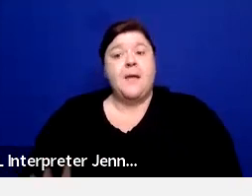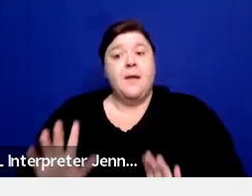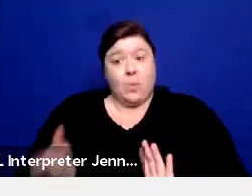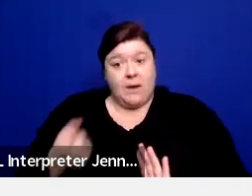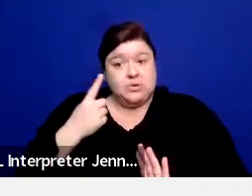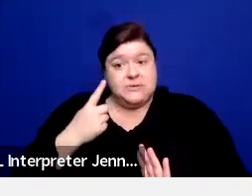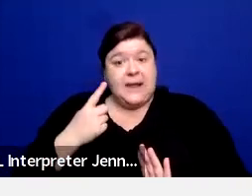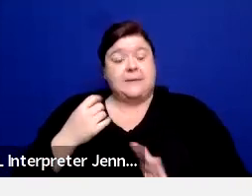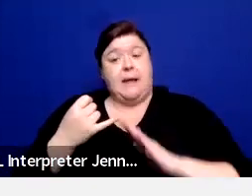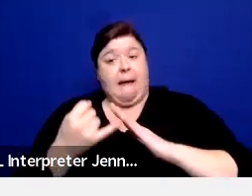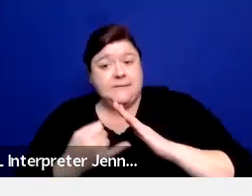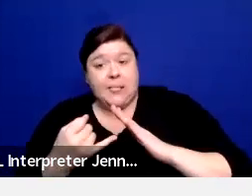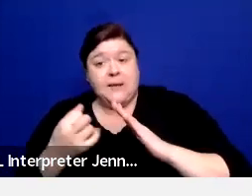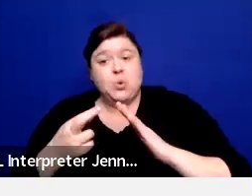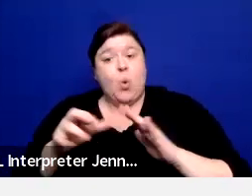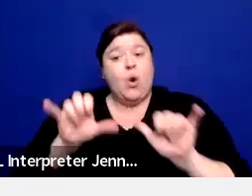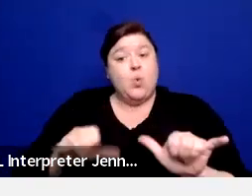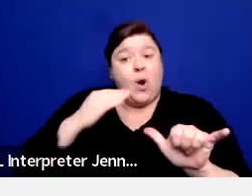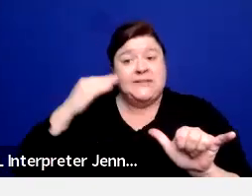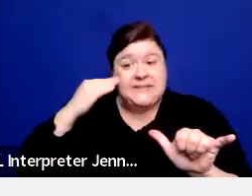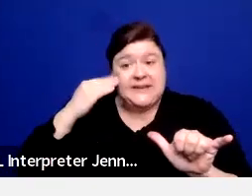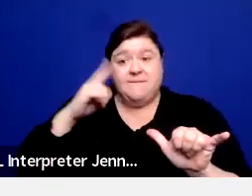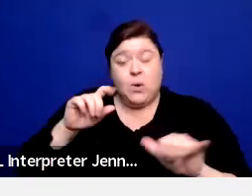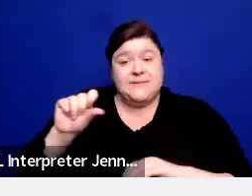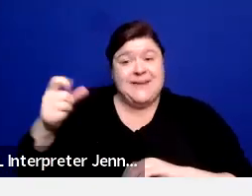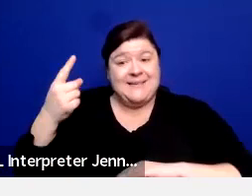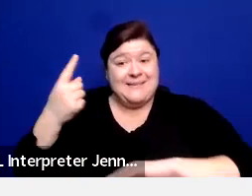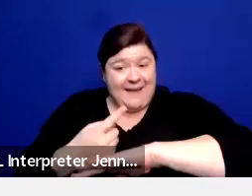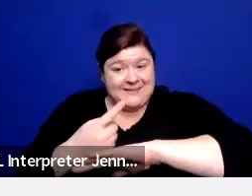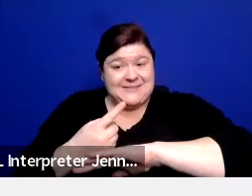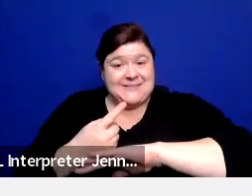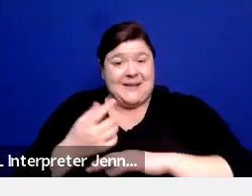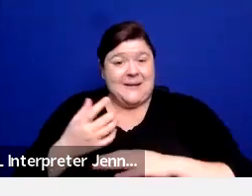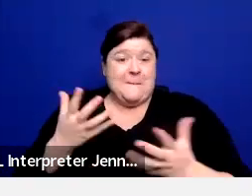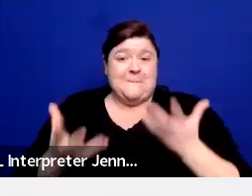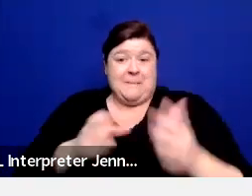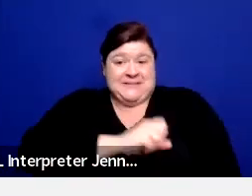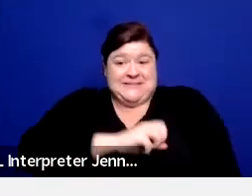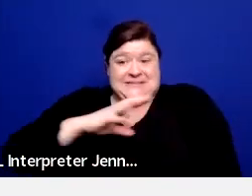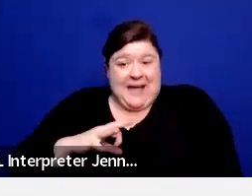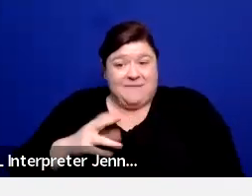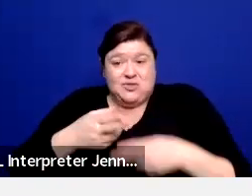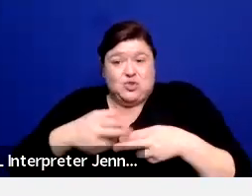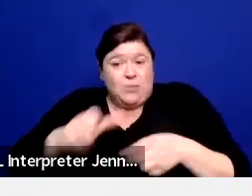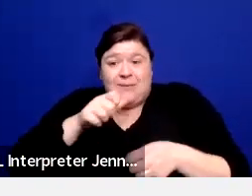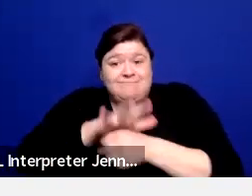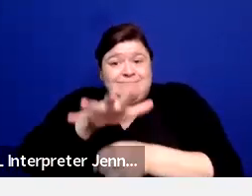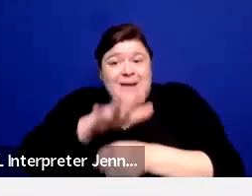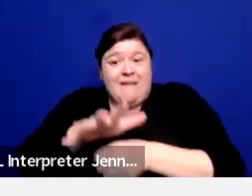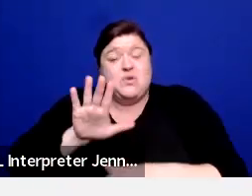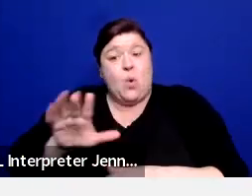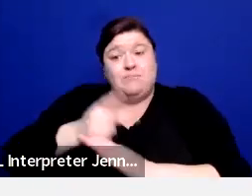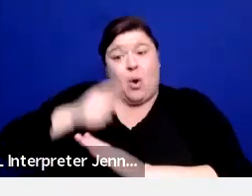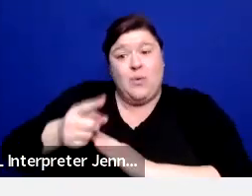an isolation or a quarantine for 10 days may result in staffing shortages such that your program would have to close.